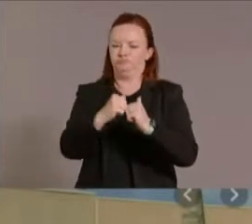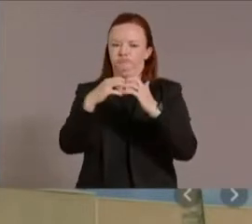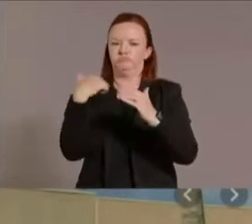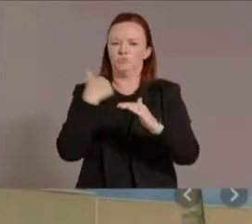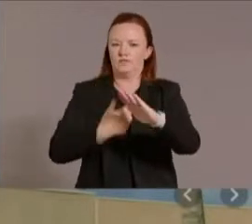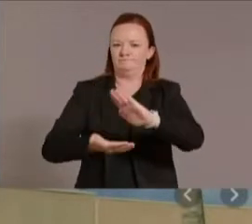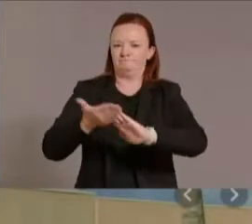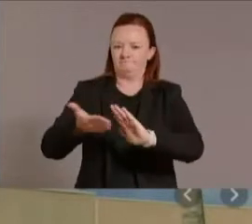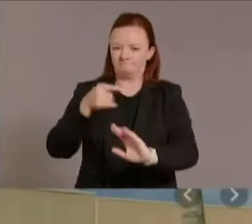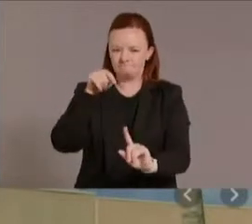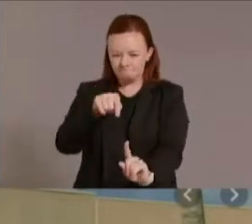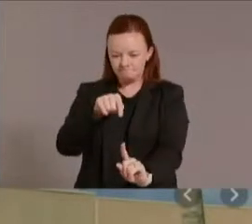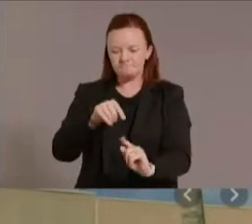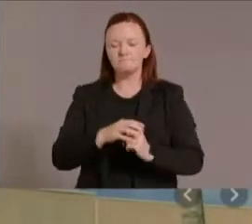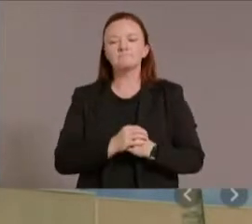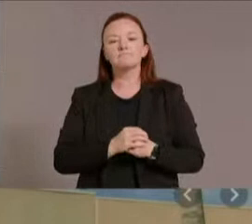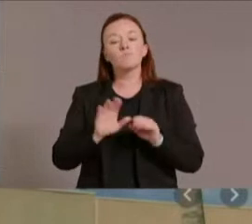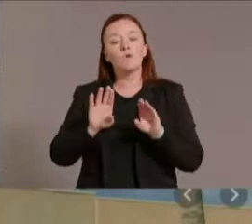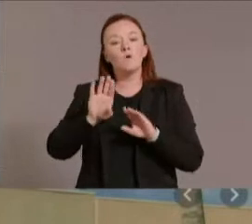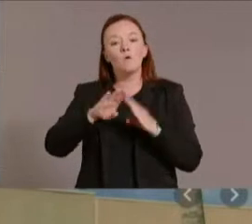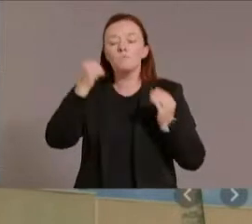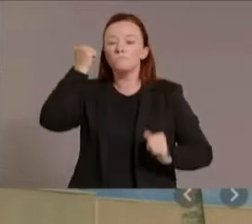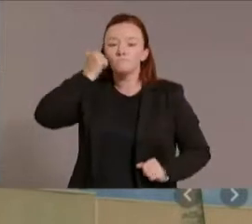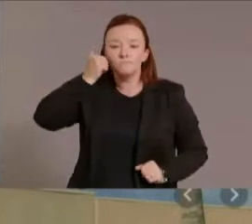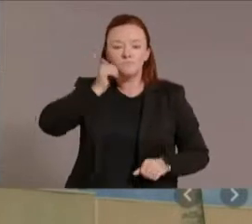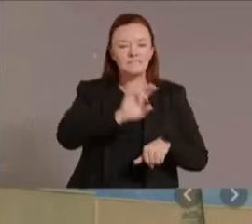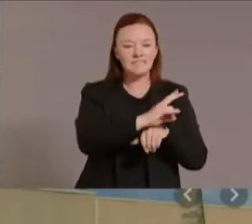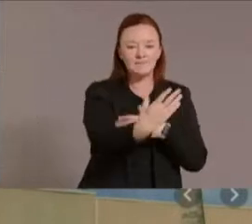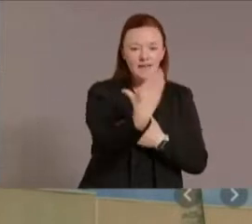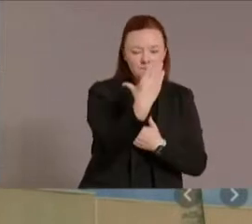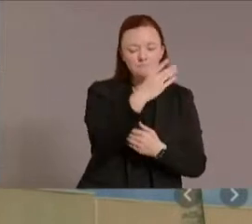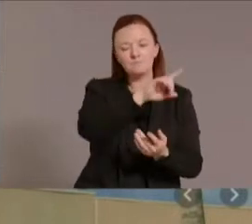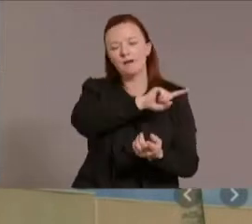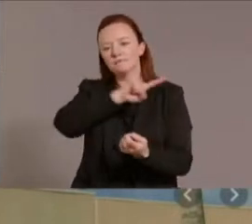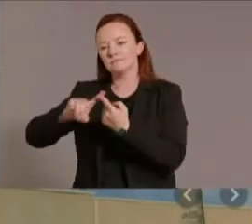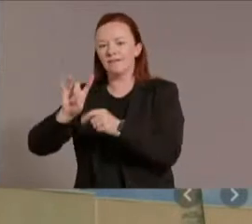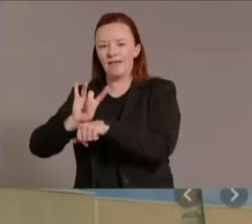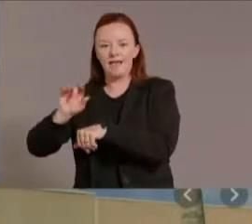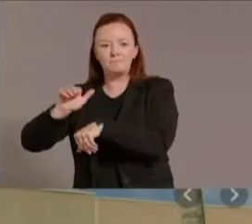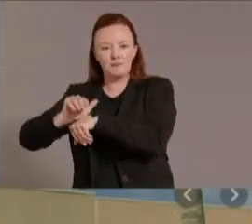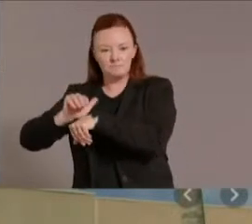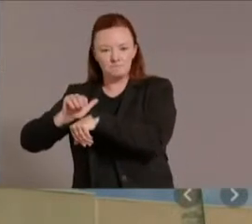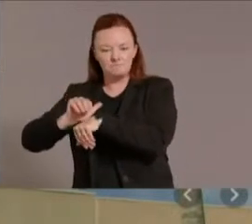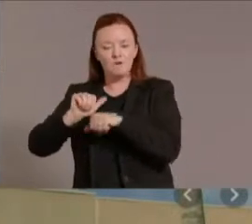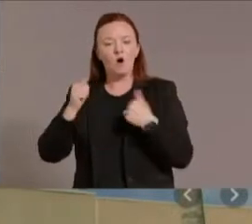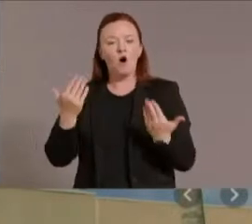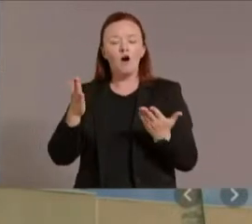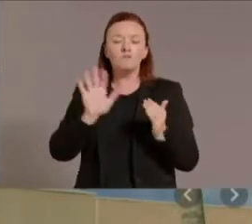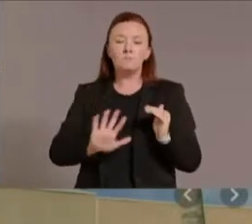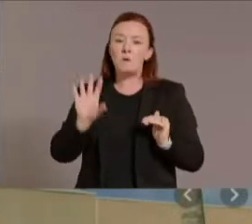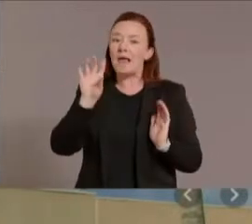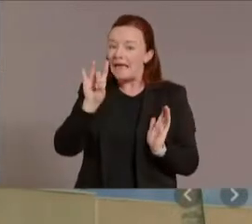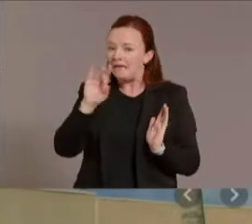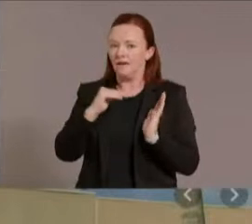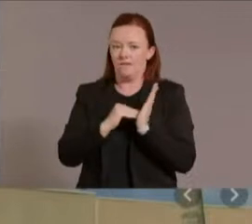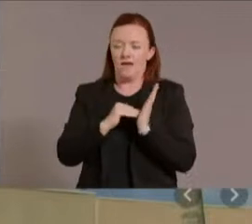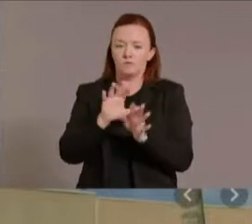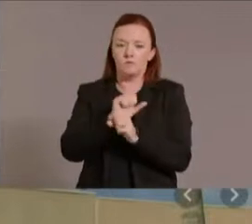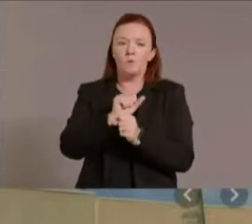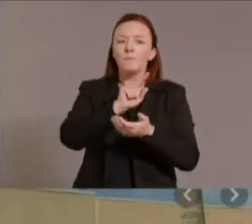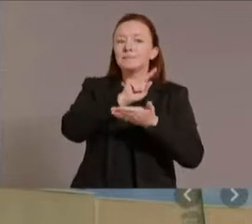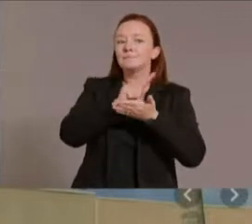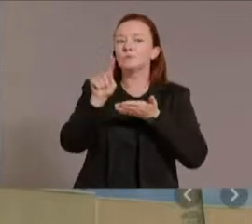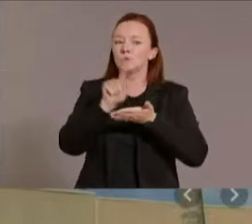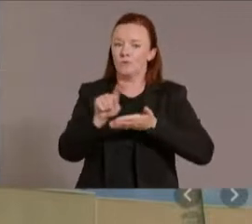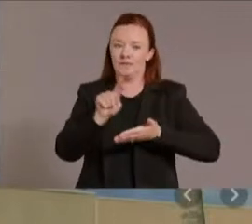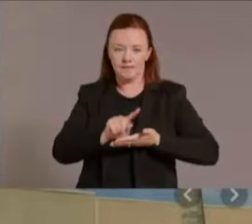Center, and it is open daily from 7 a.m. to 8 p.m. It can offer approximately 8,000 appointments per week.